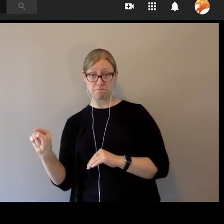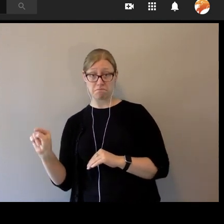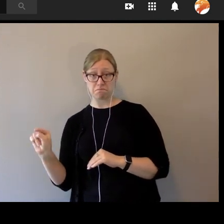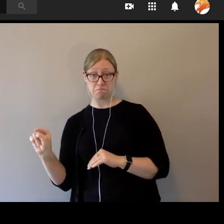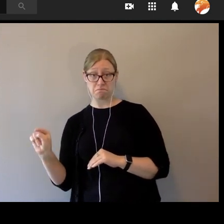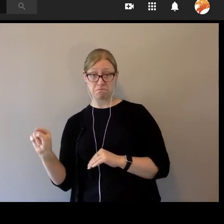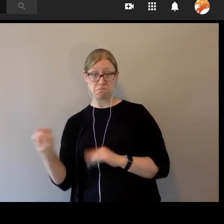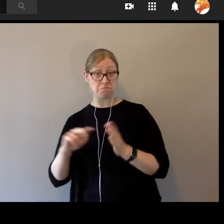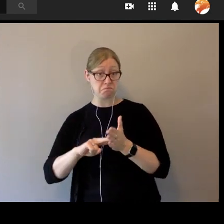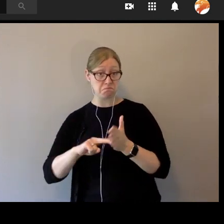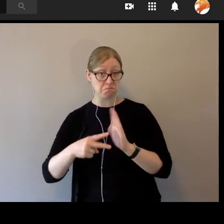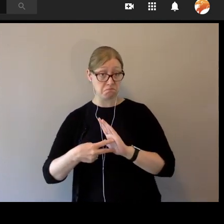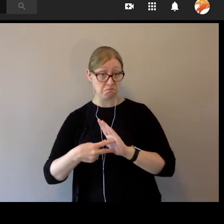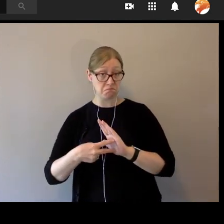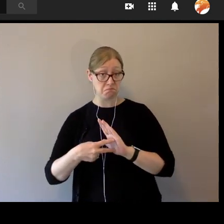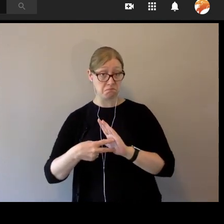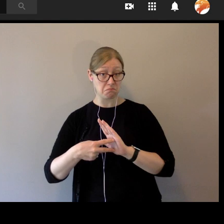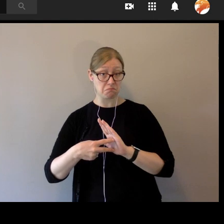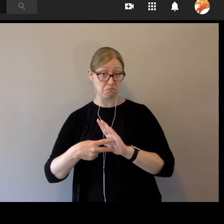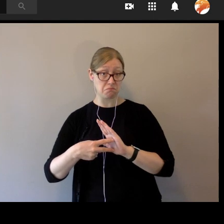And so that would mean that the total